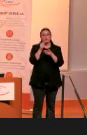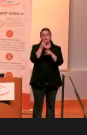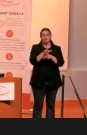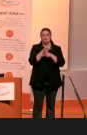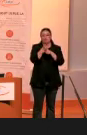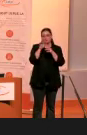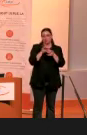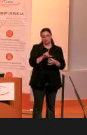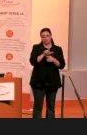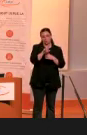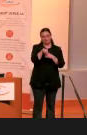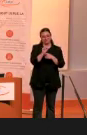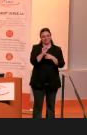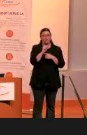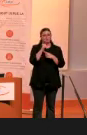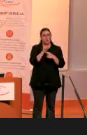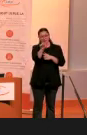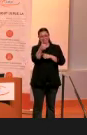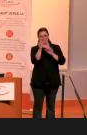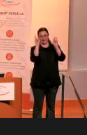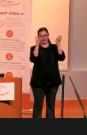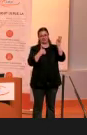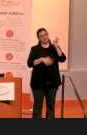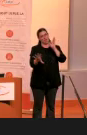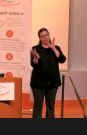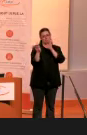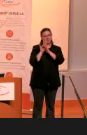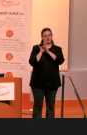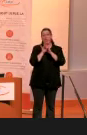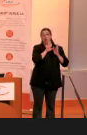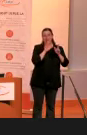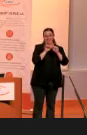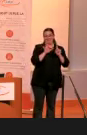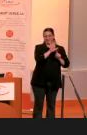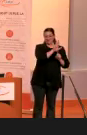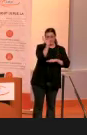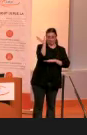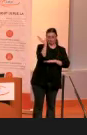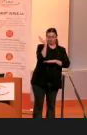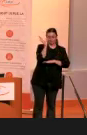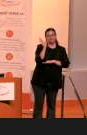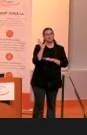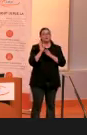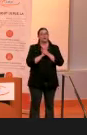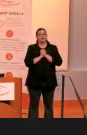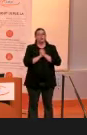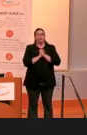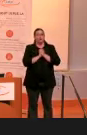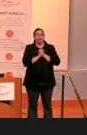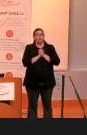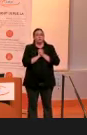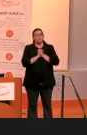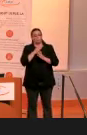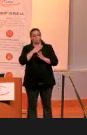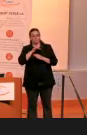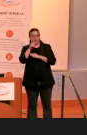pick out about 10 topics that are not on their subject matter, and we'll go through